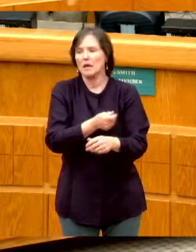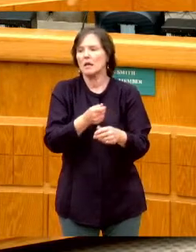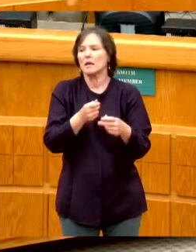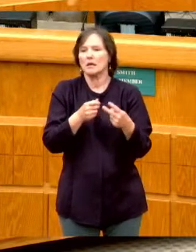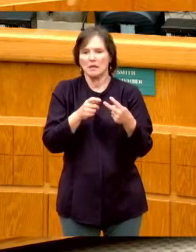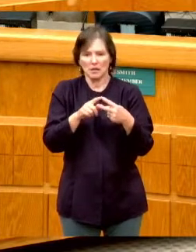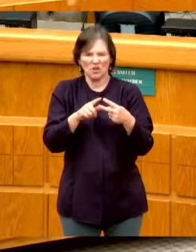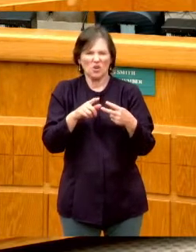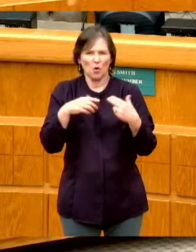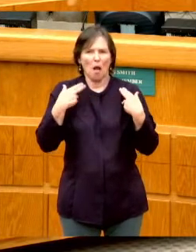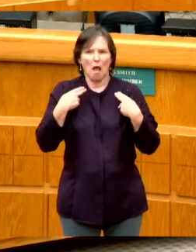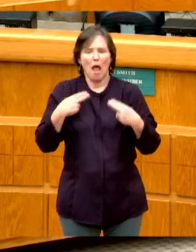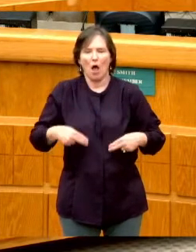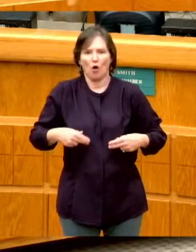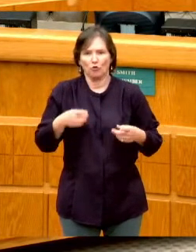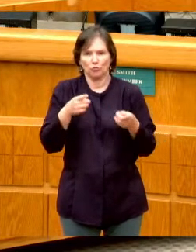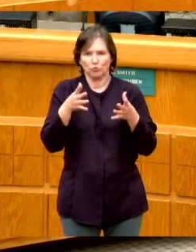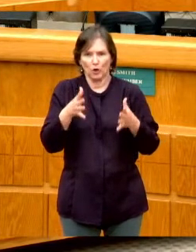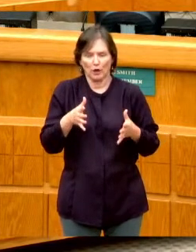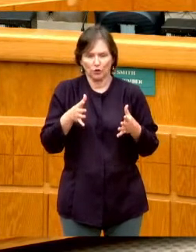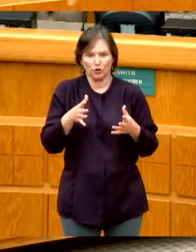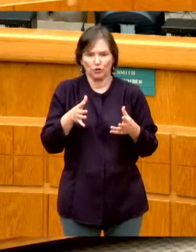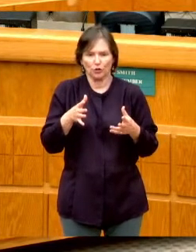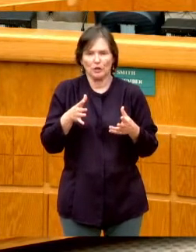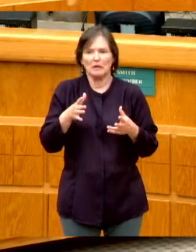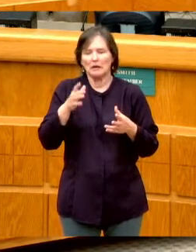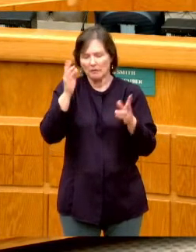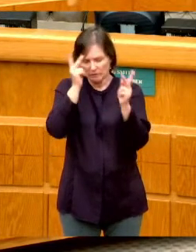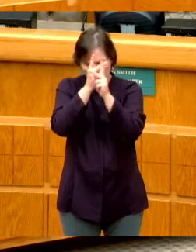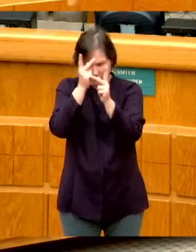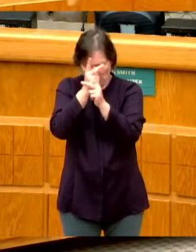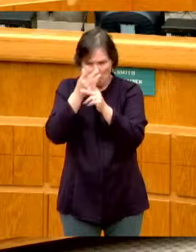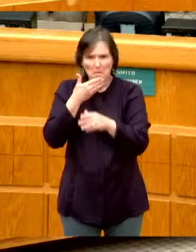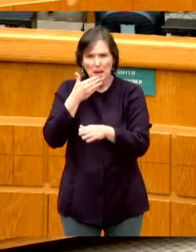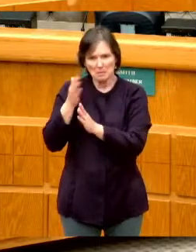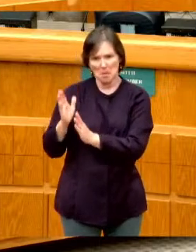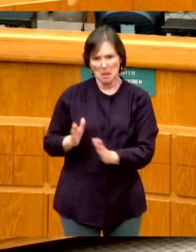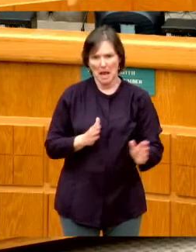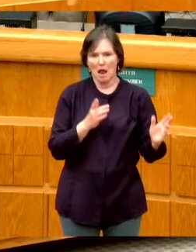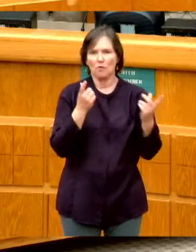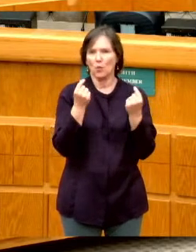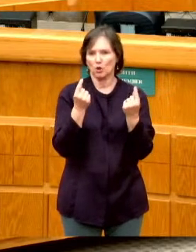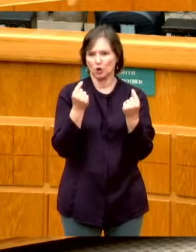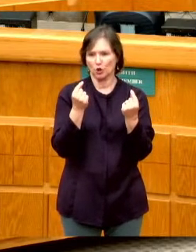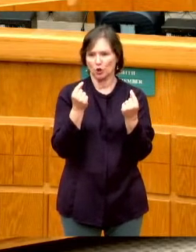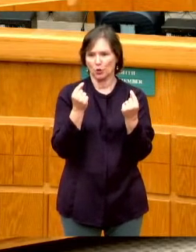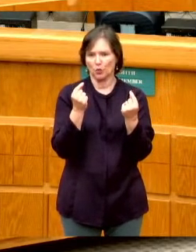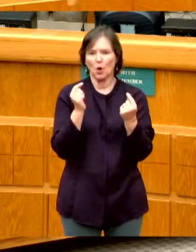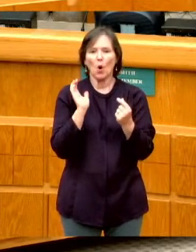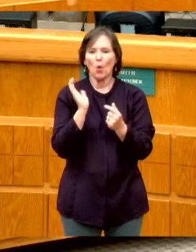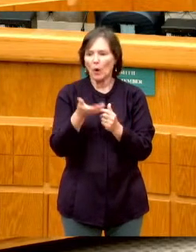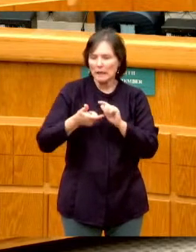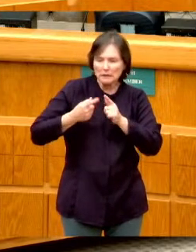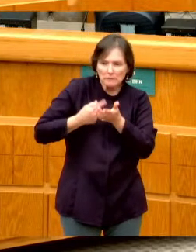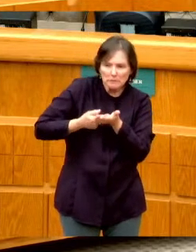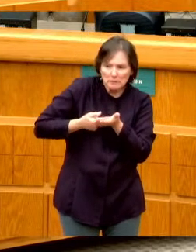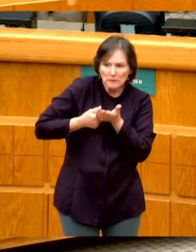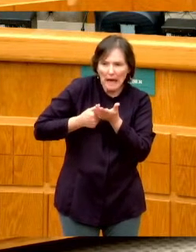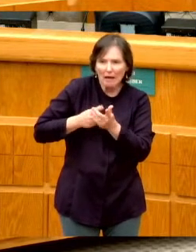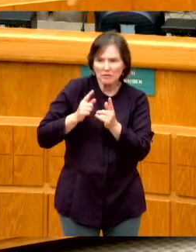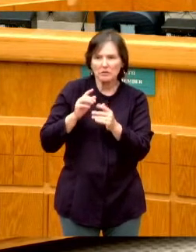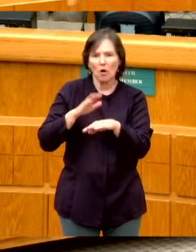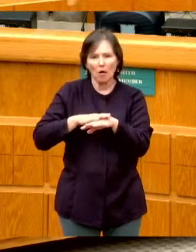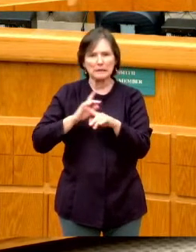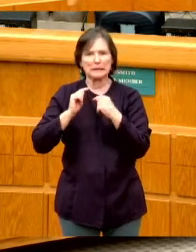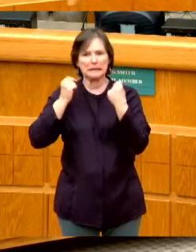health director, they figure out what the best plan is. And we concur as a logistics support team, if